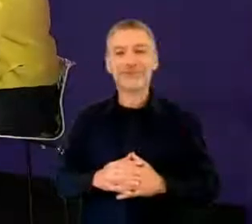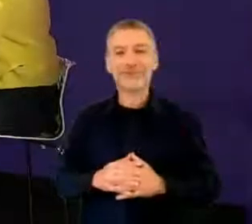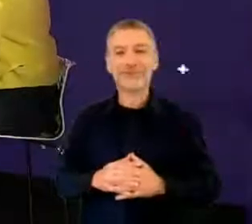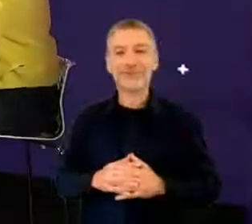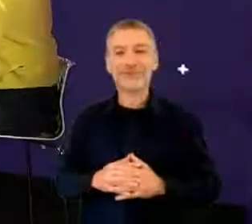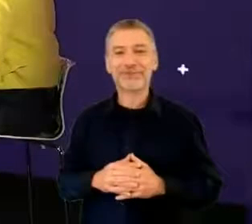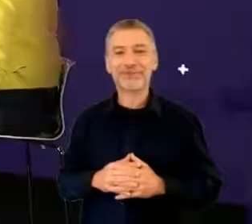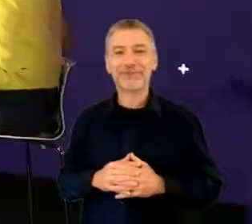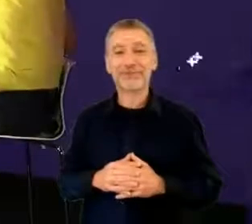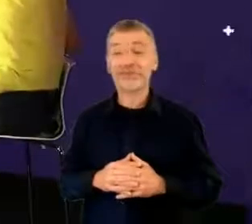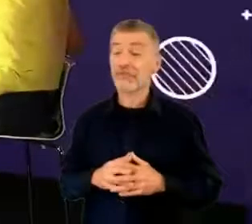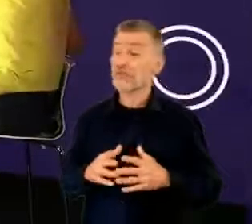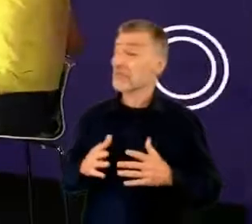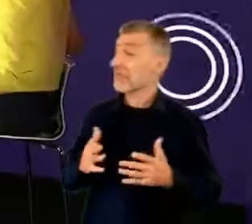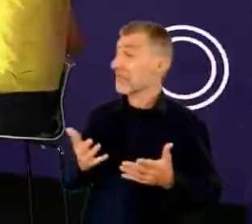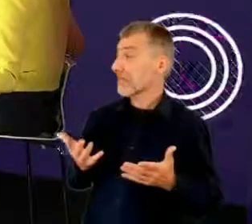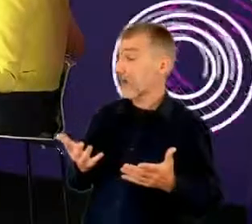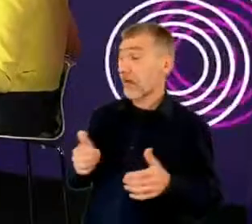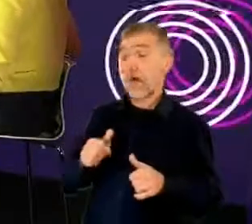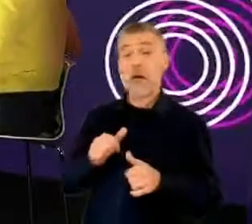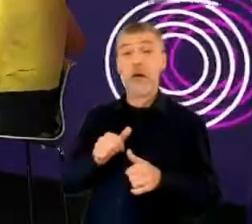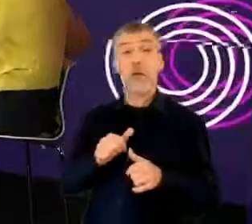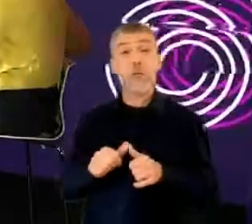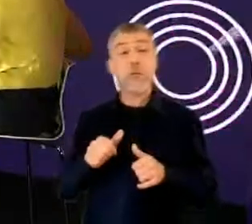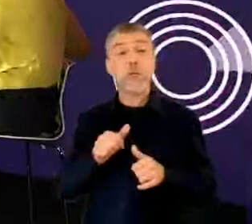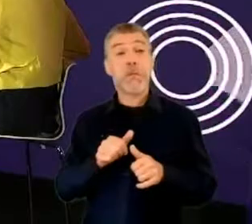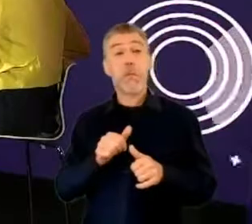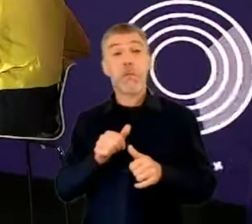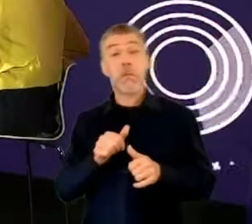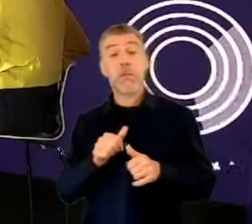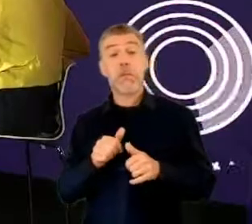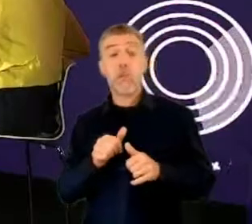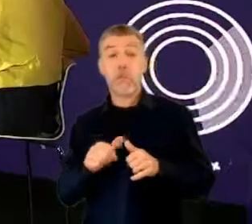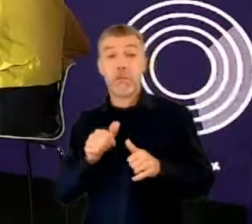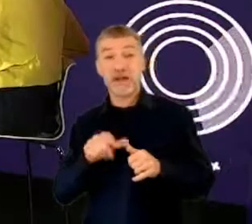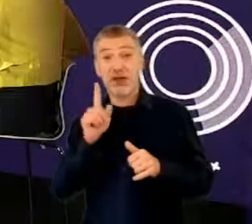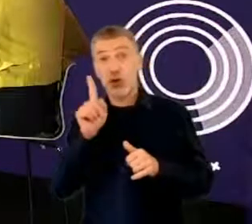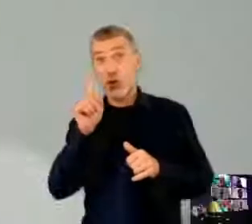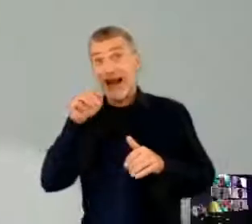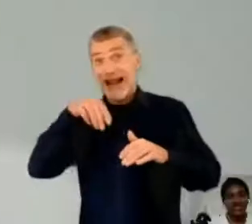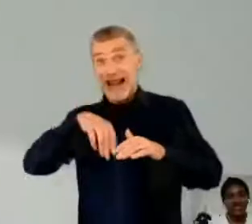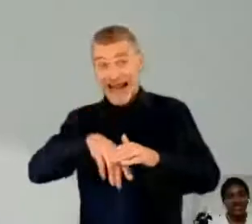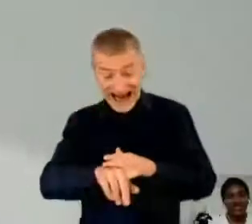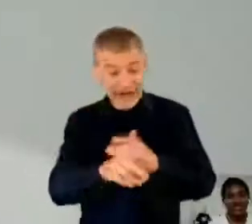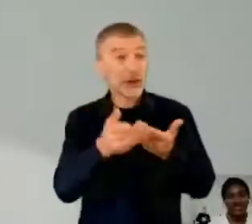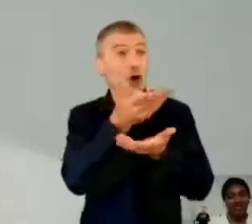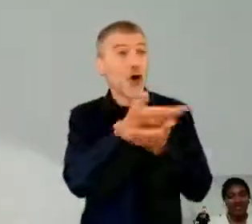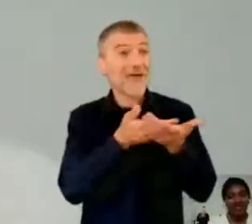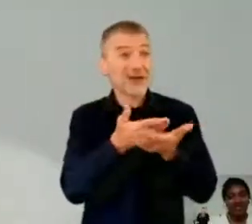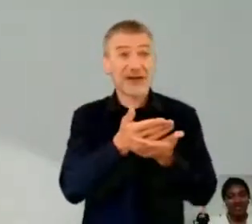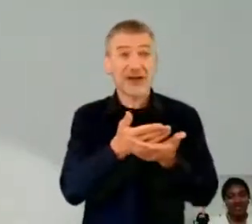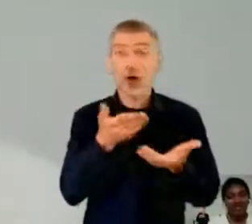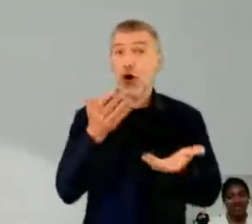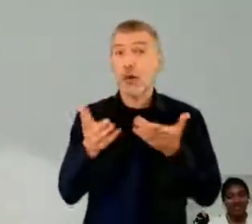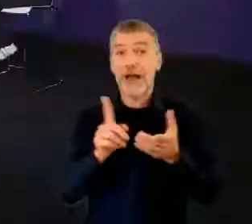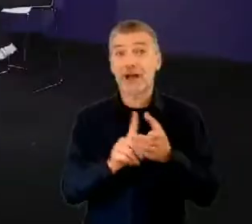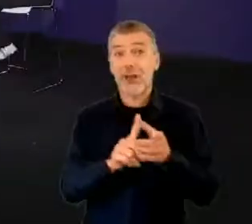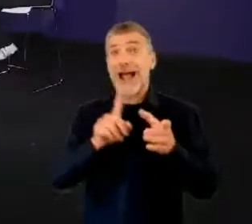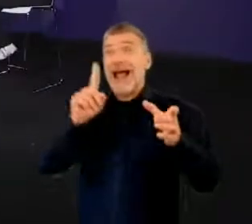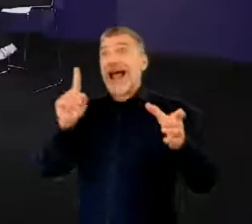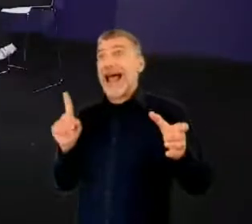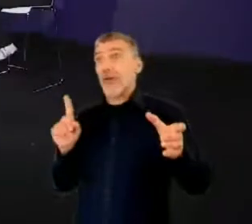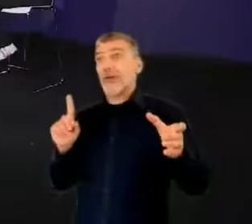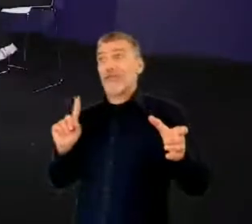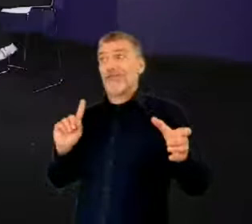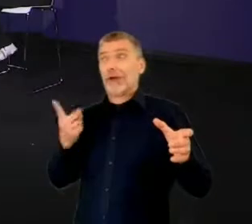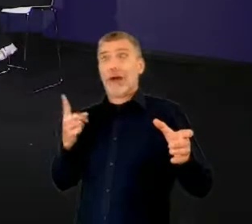challenging conversation to be on the outside and not being able to make any change at all. Yeah. Fantastic stuff. Now,